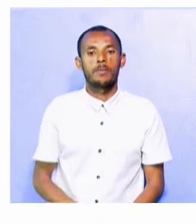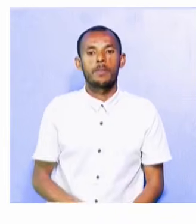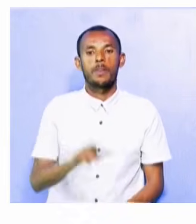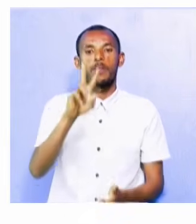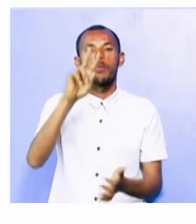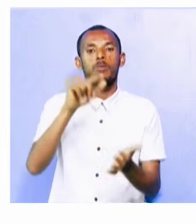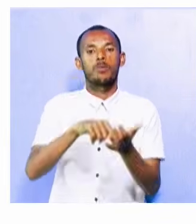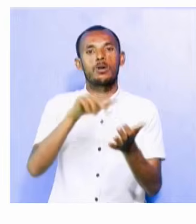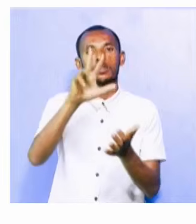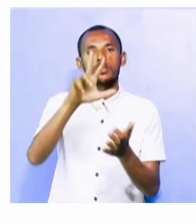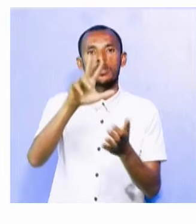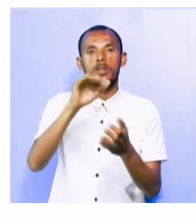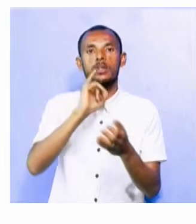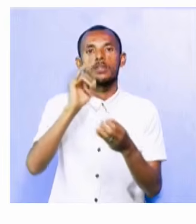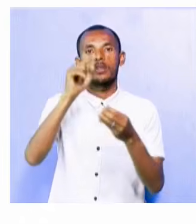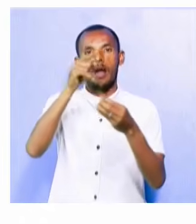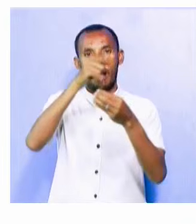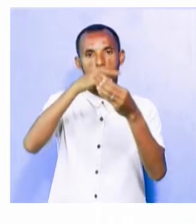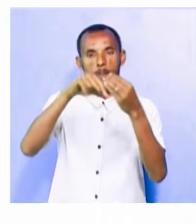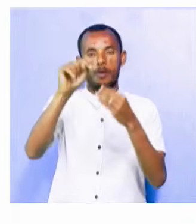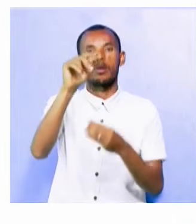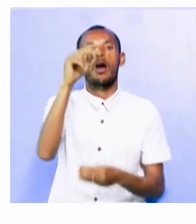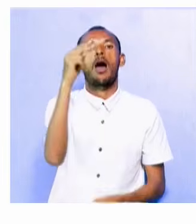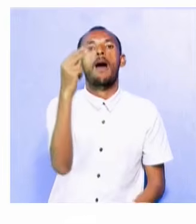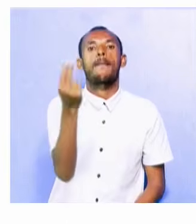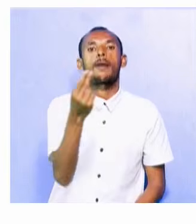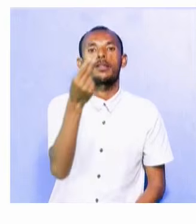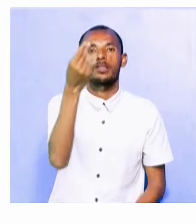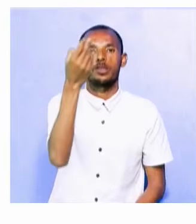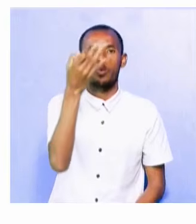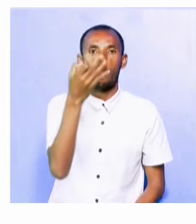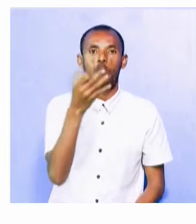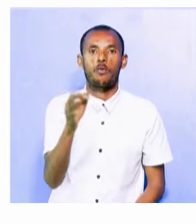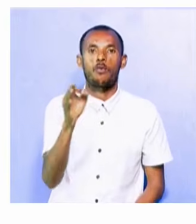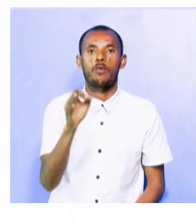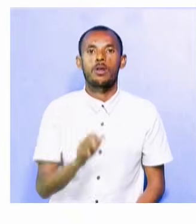2.3 is about applications of